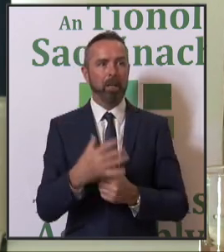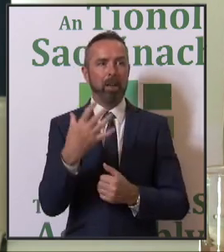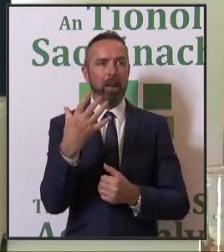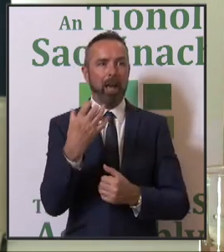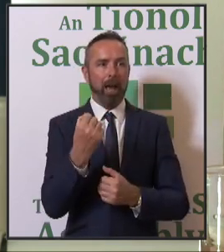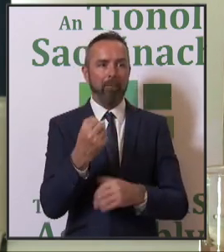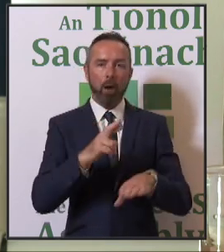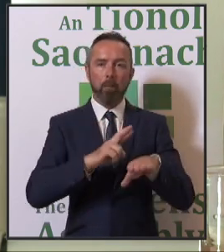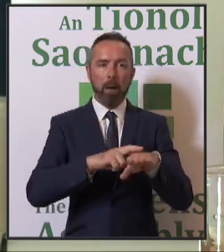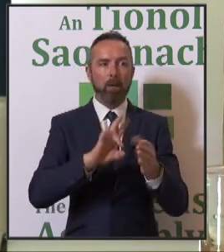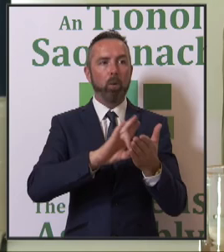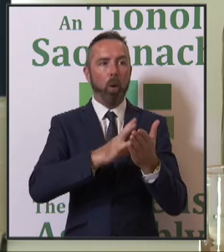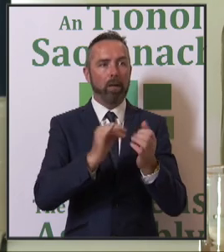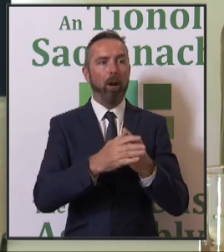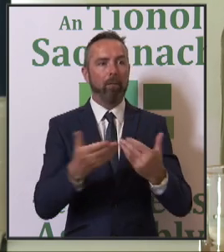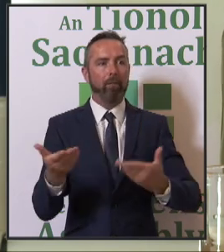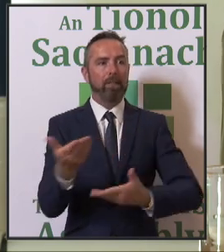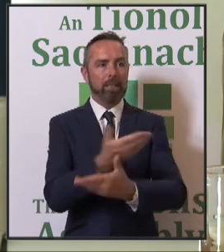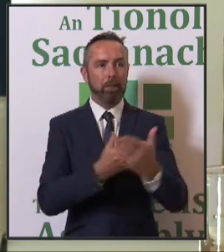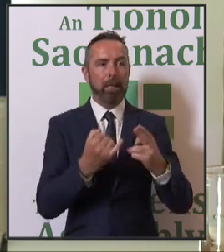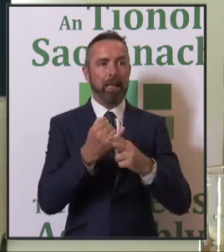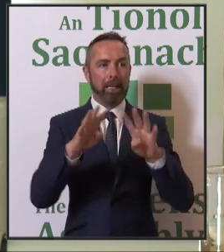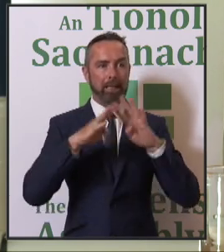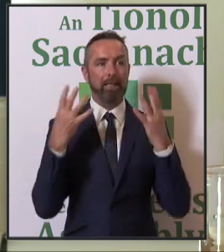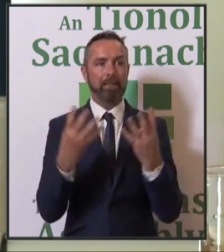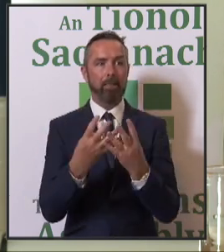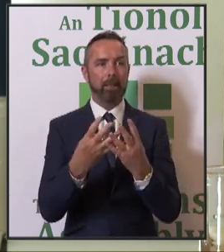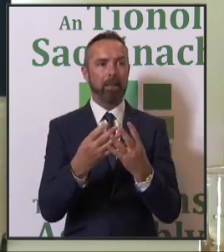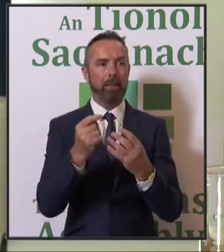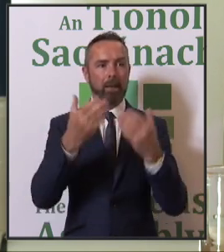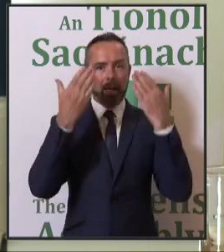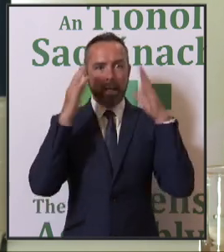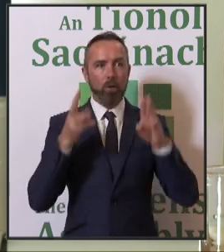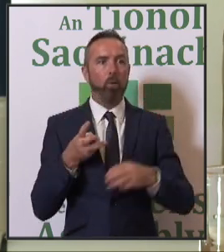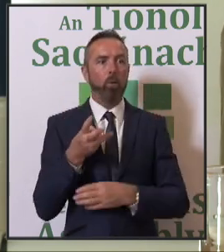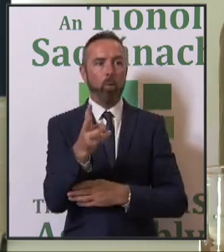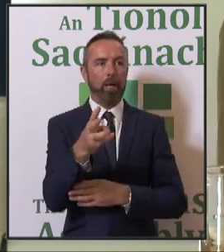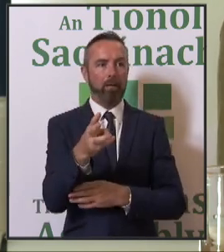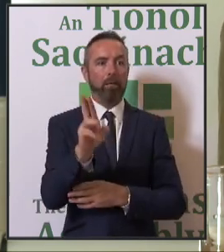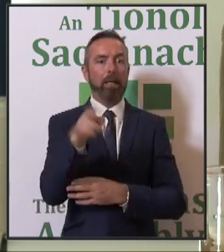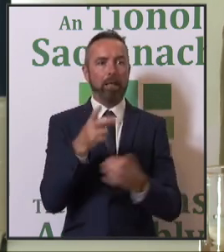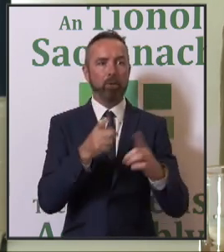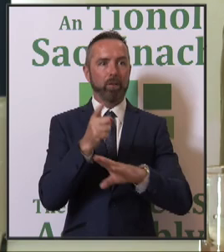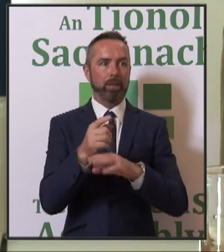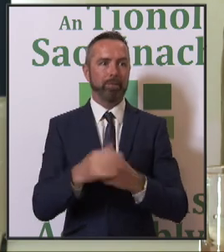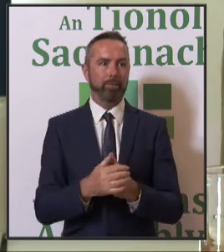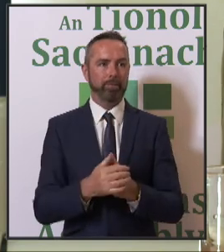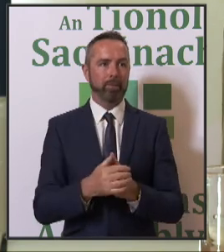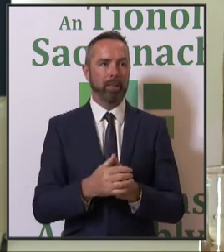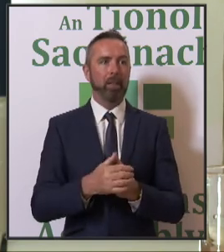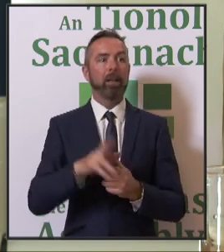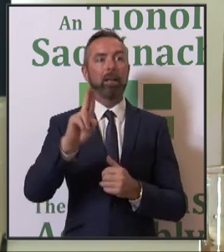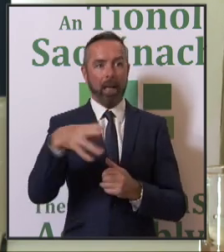such a better quality of debate in the assembly, and I think it showed a way that that could be done, that you could